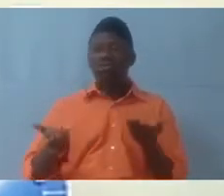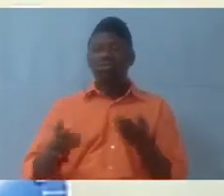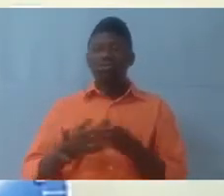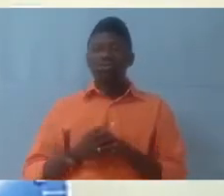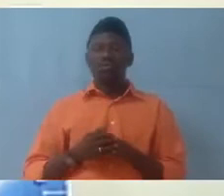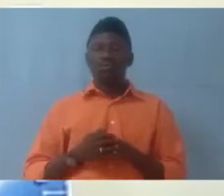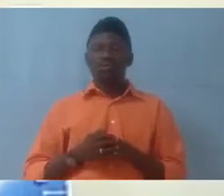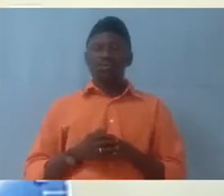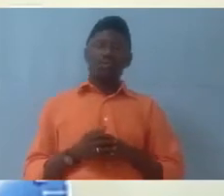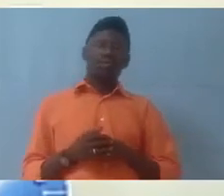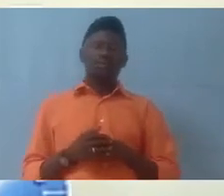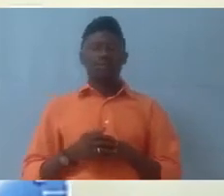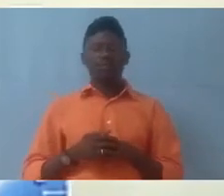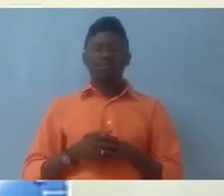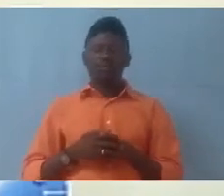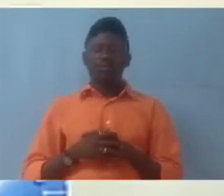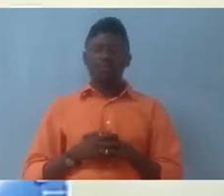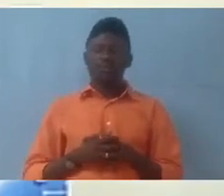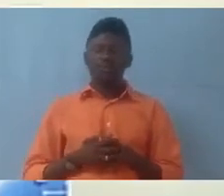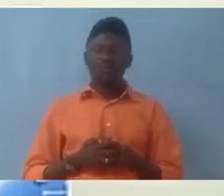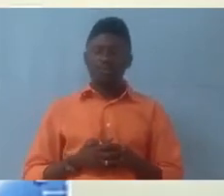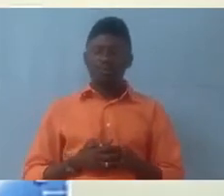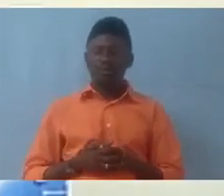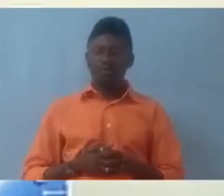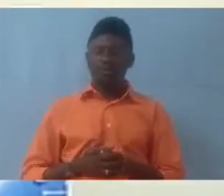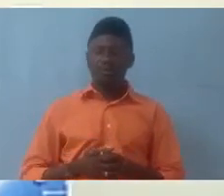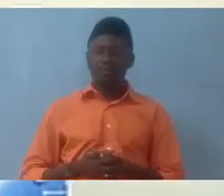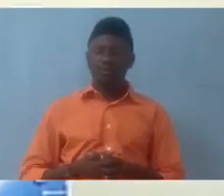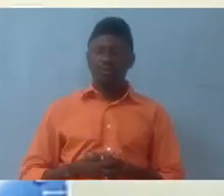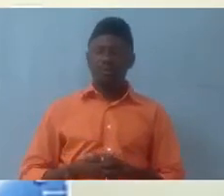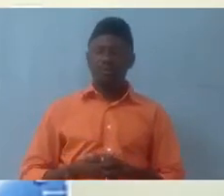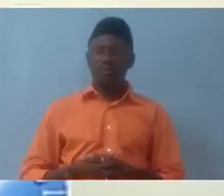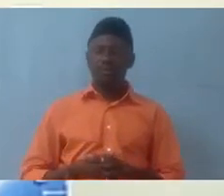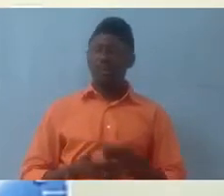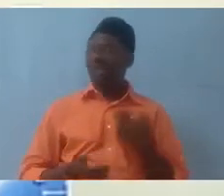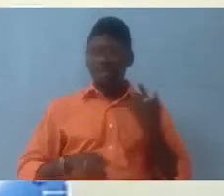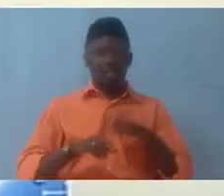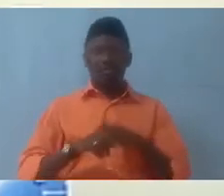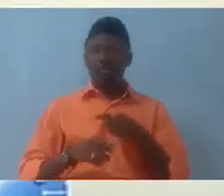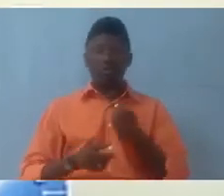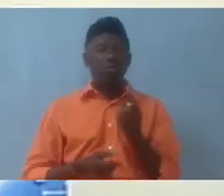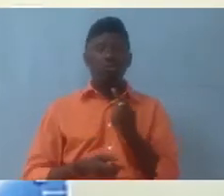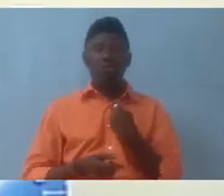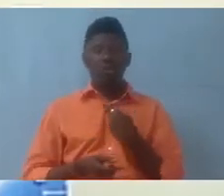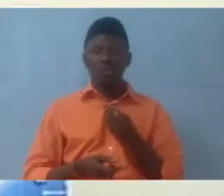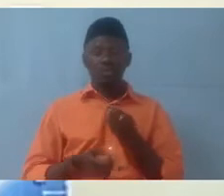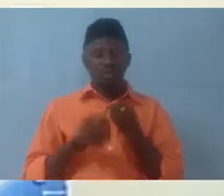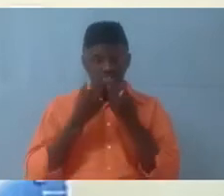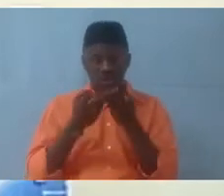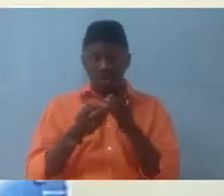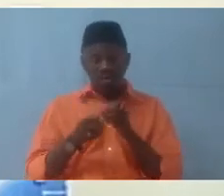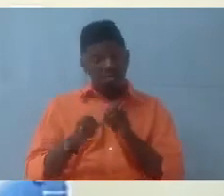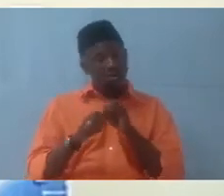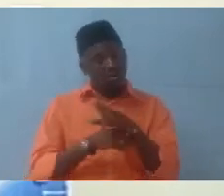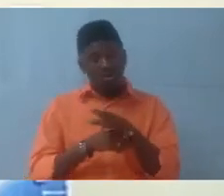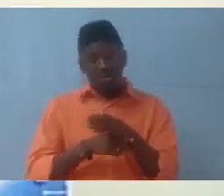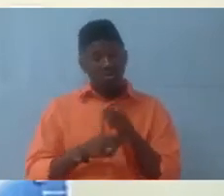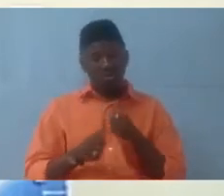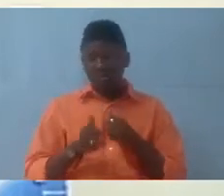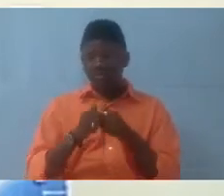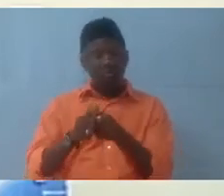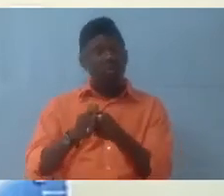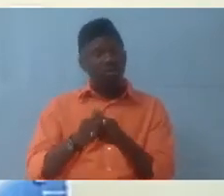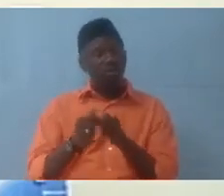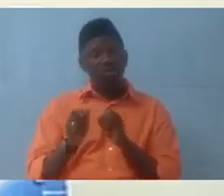then since he was only carrying orders. Ndax mom dal dogal rek la nekkon di doxal jamono